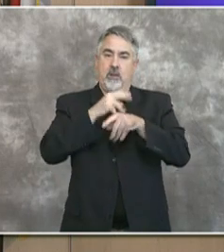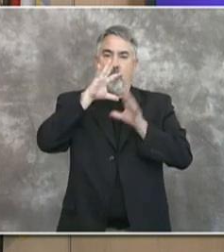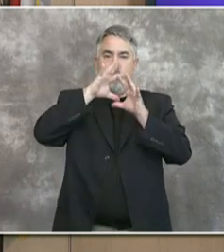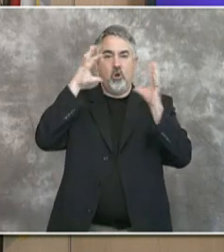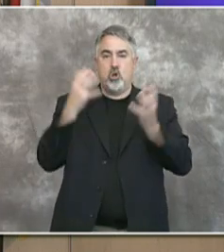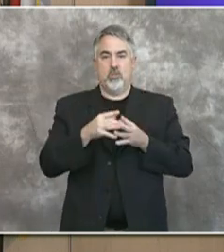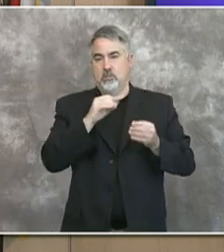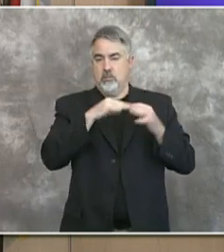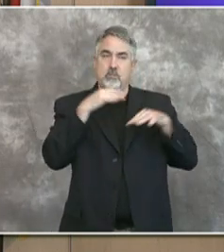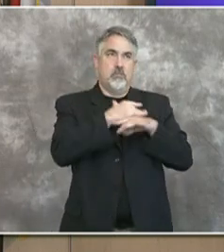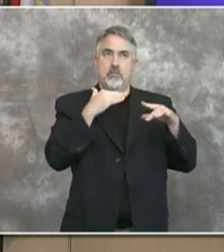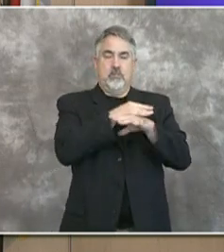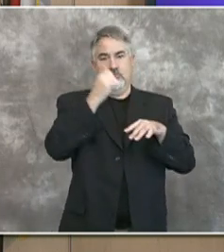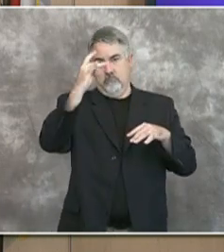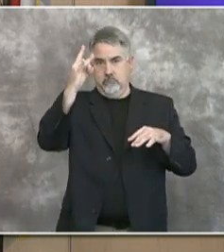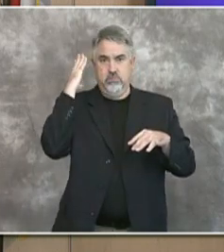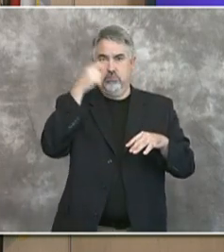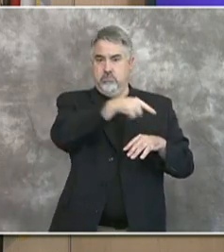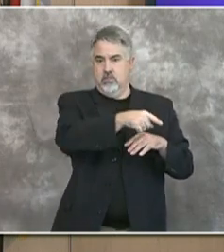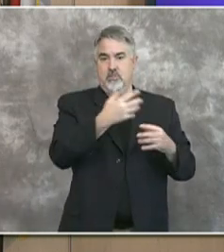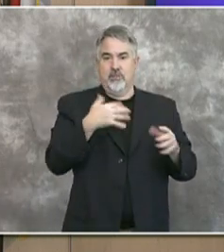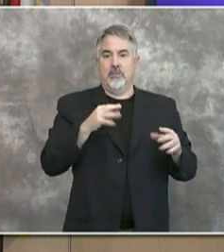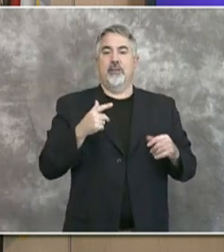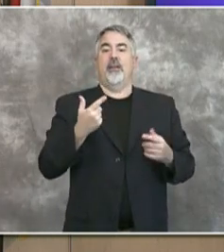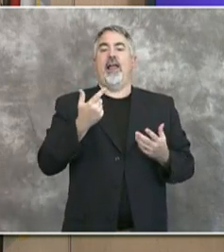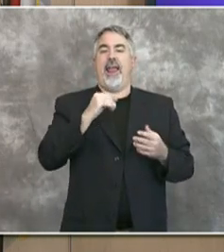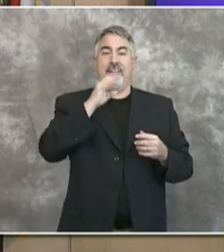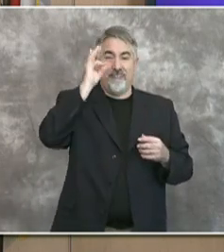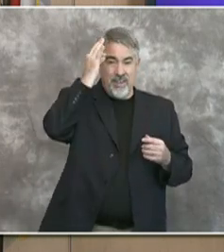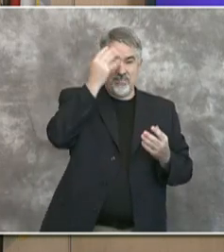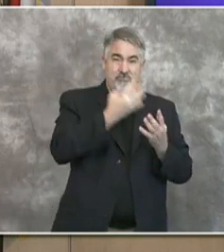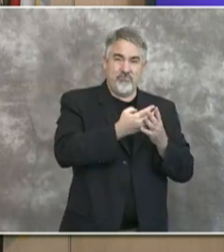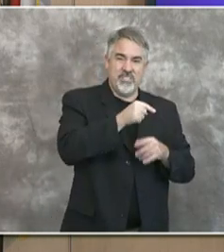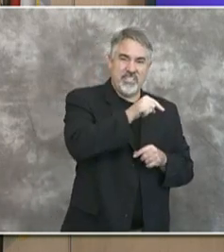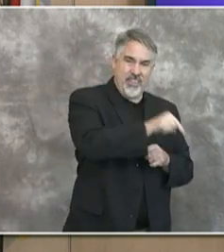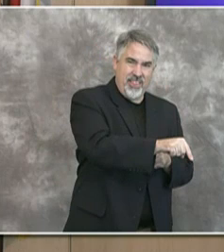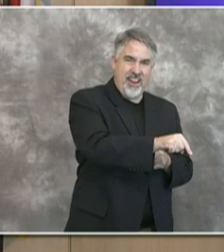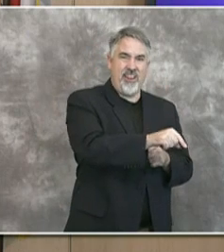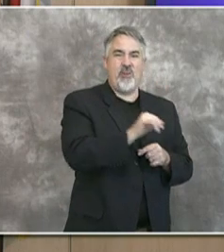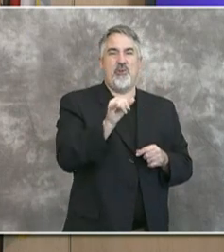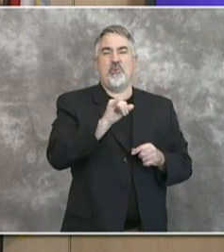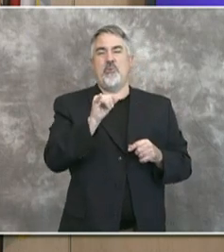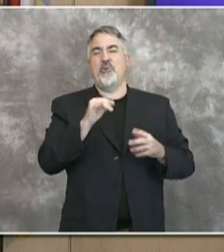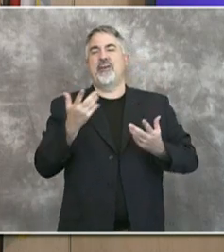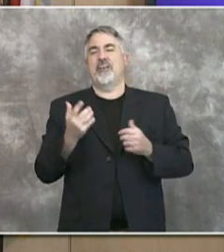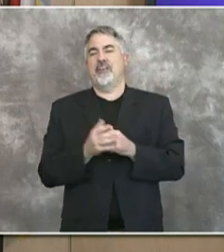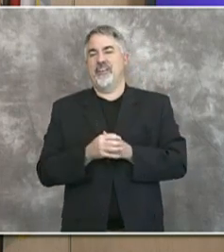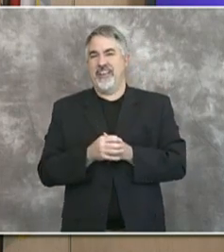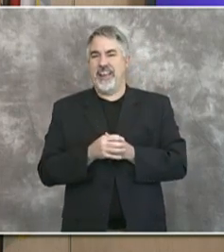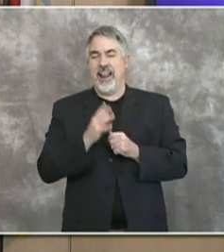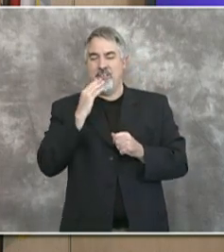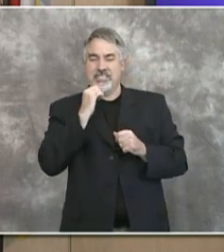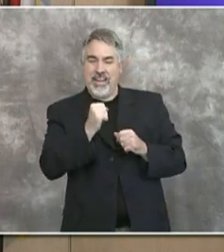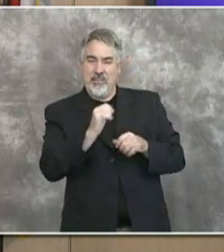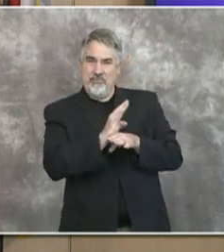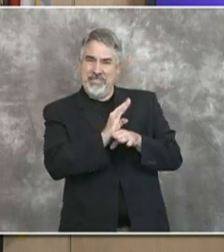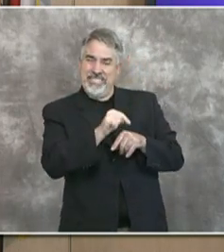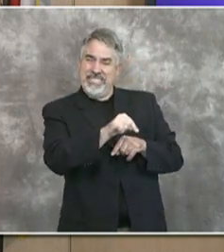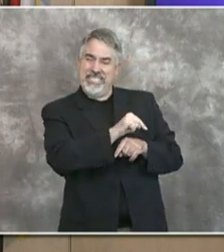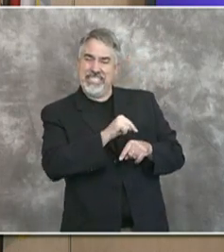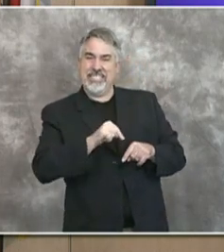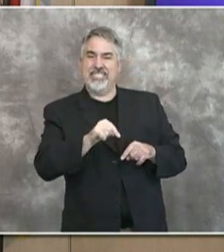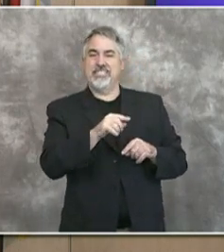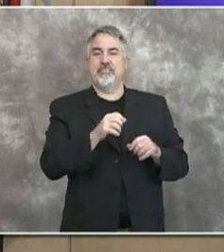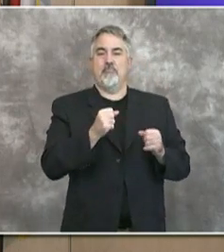in Otay Mesa, and we know that South County is densely populated and is home to a lot of essential workers who travel to